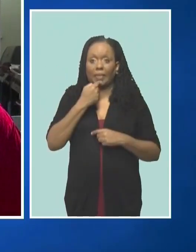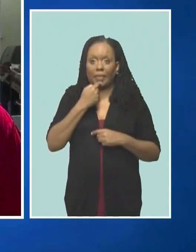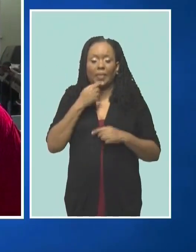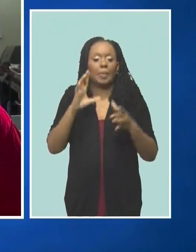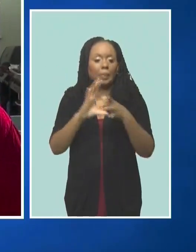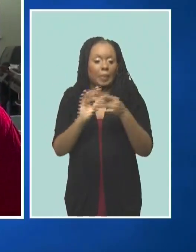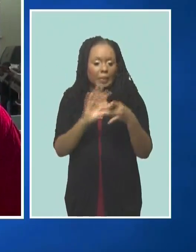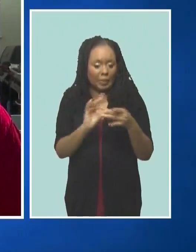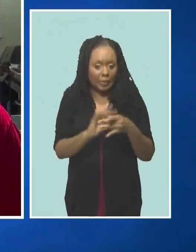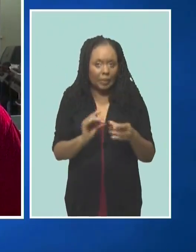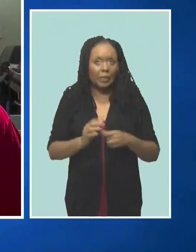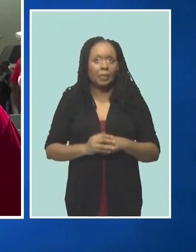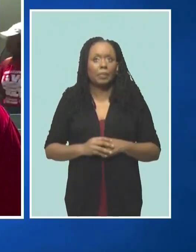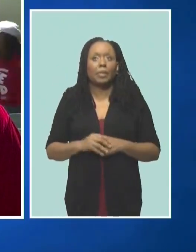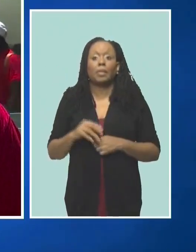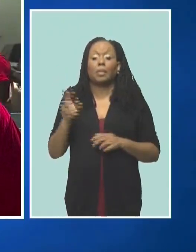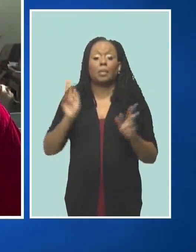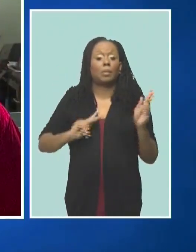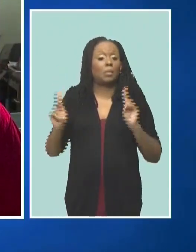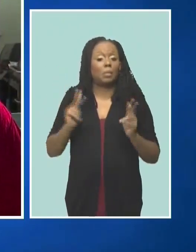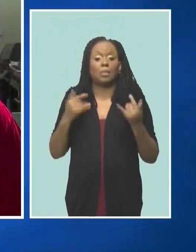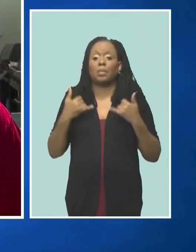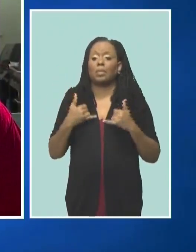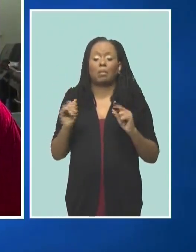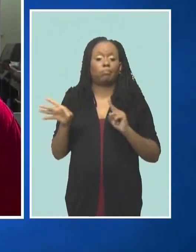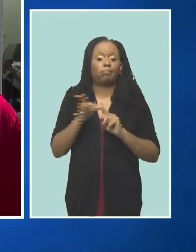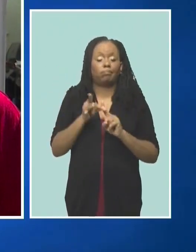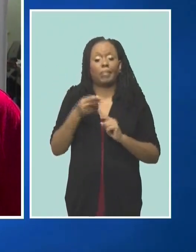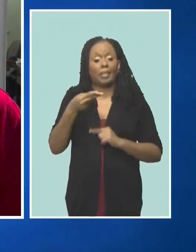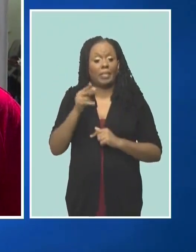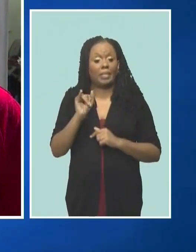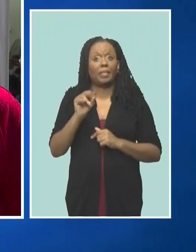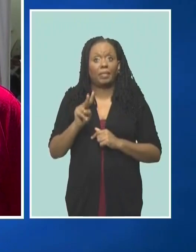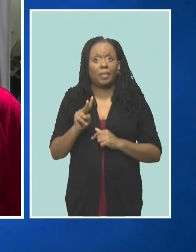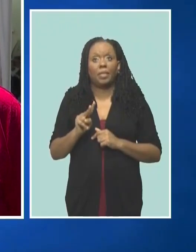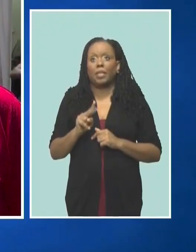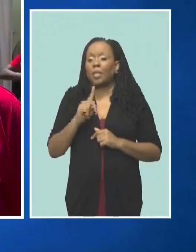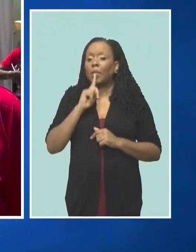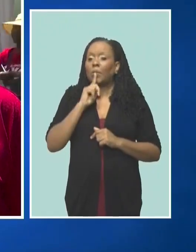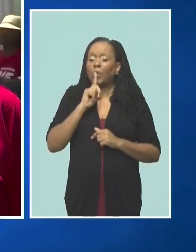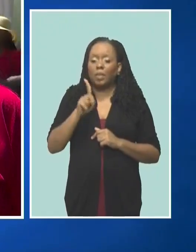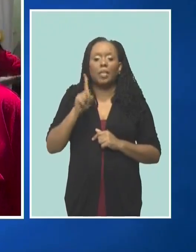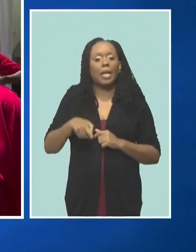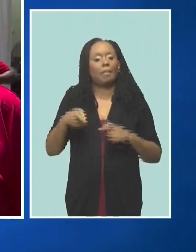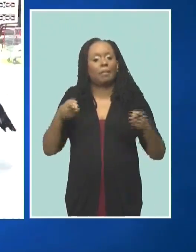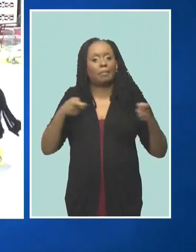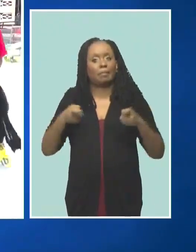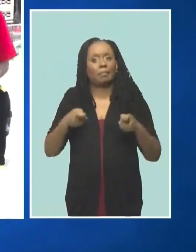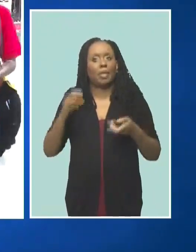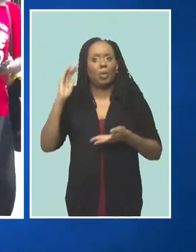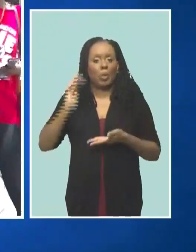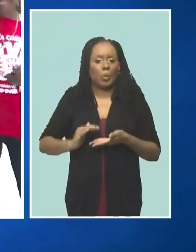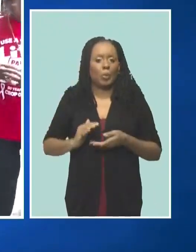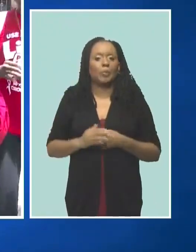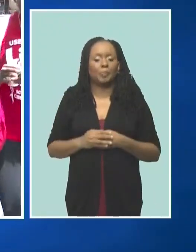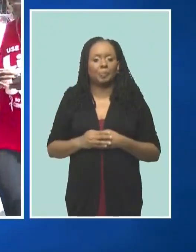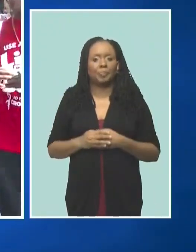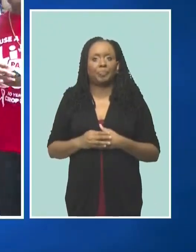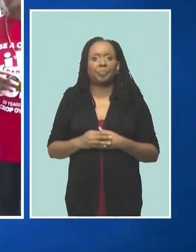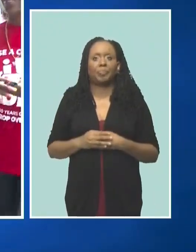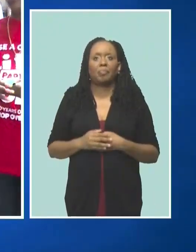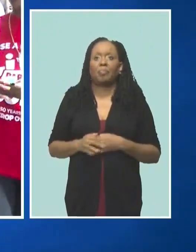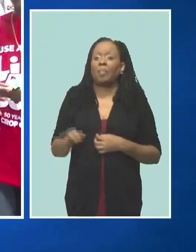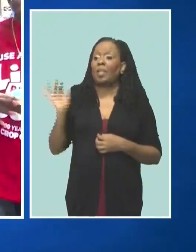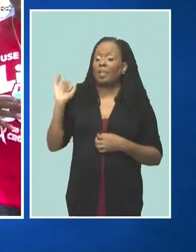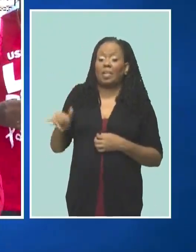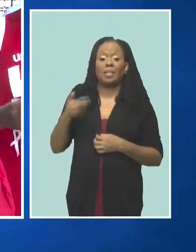according to our minister, is still very much real. It is still here, and it is something that we still have to address. The National Wellbeing and